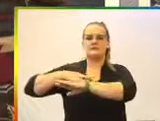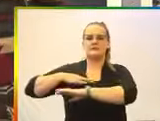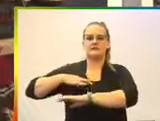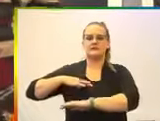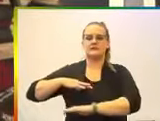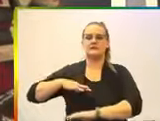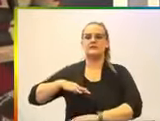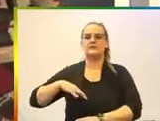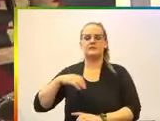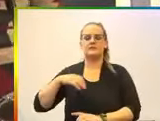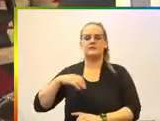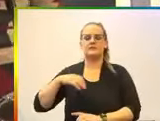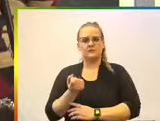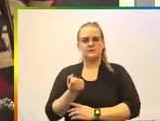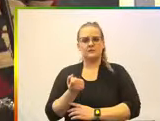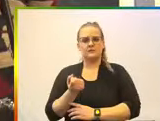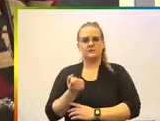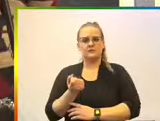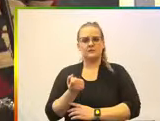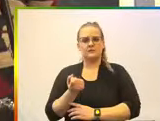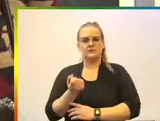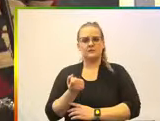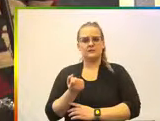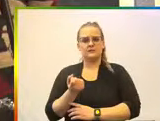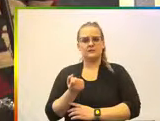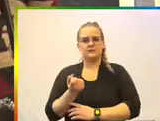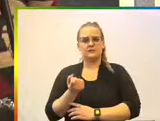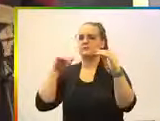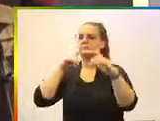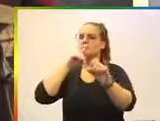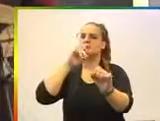hope is guaranteed.